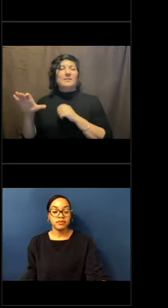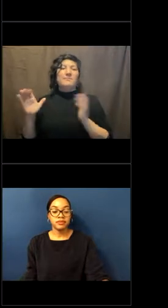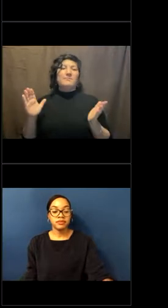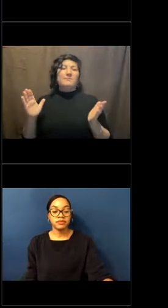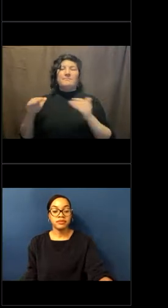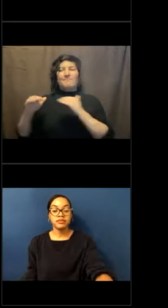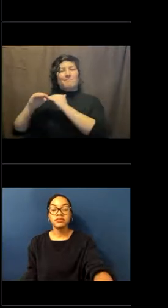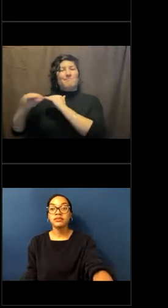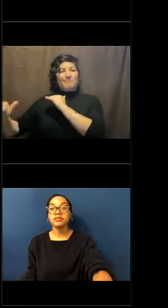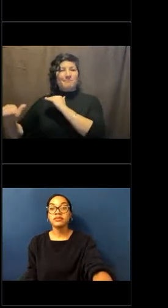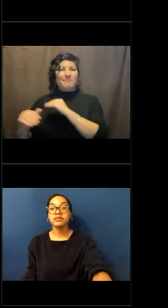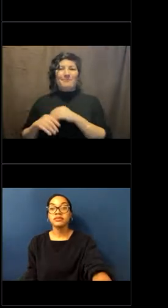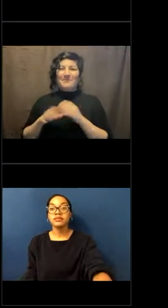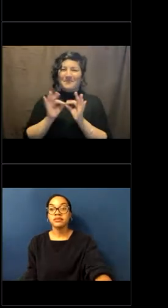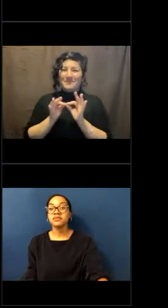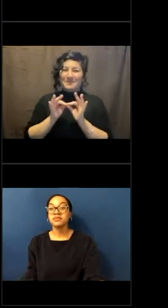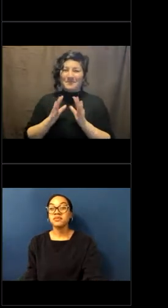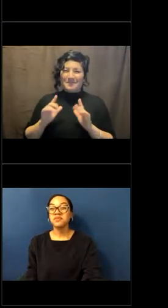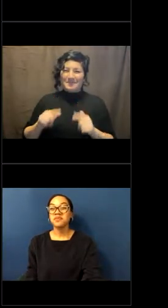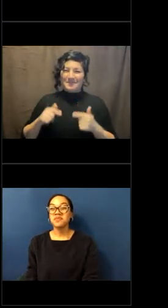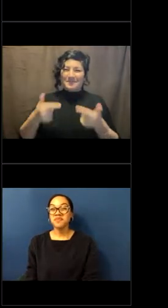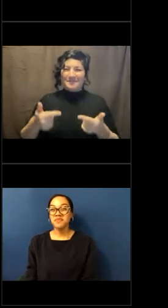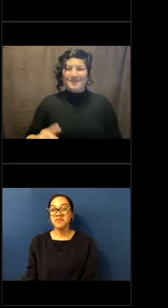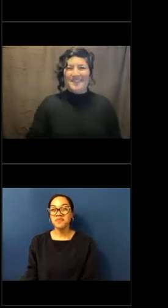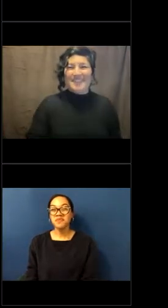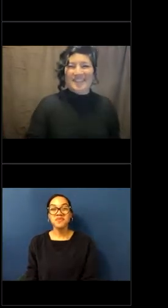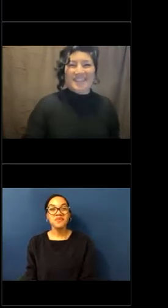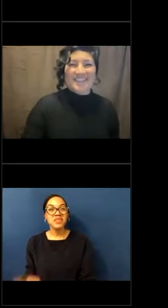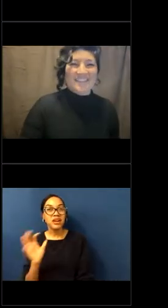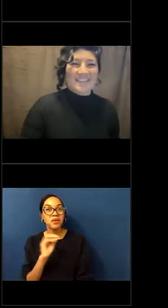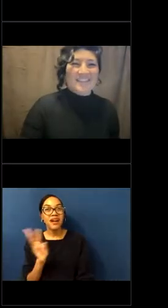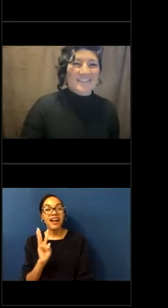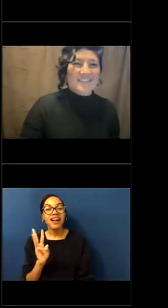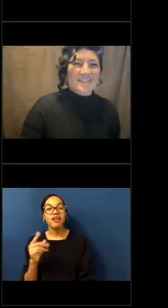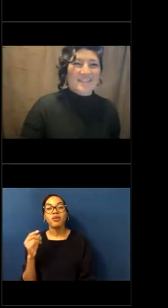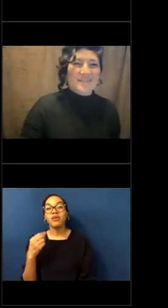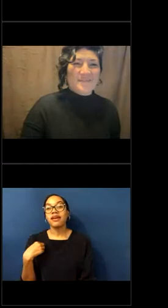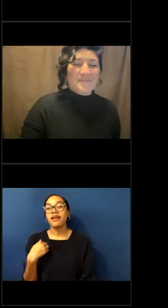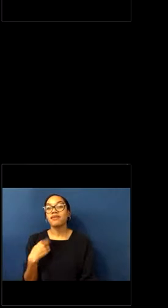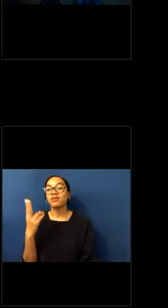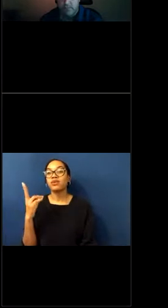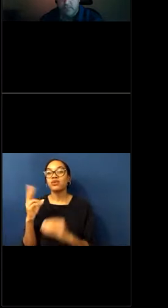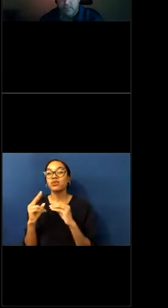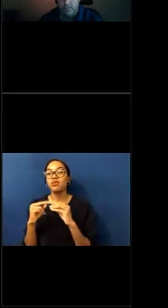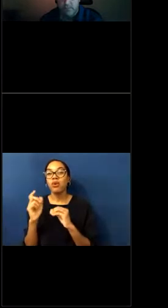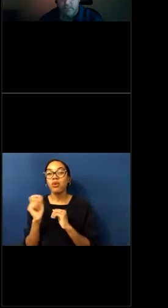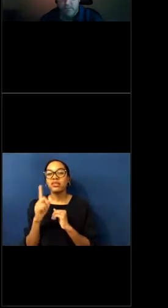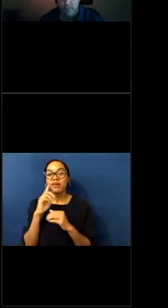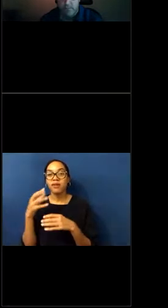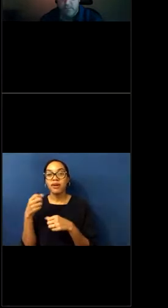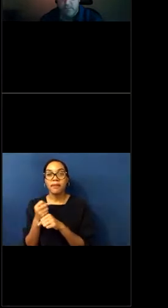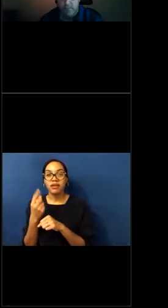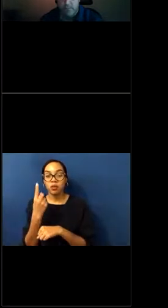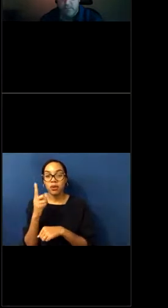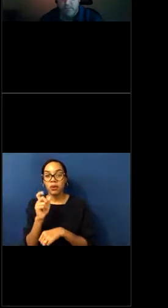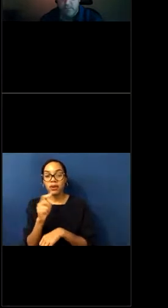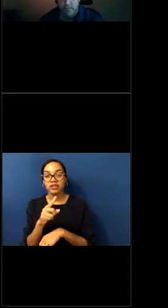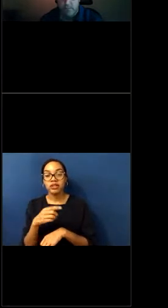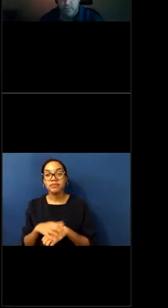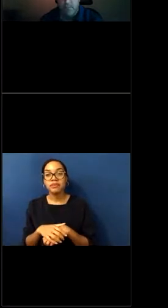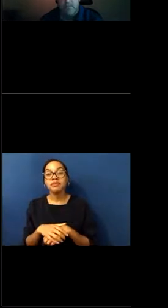stable. Wow. All right, we've got two more questions that I'll combine into one on El Nino or